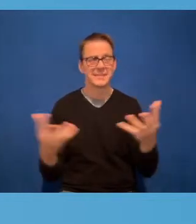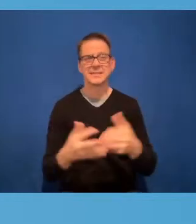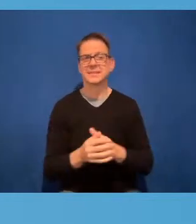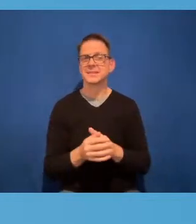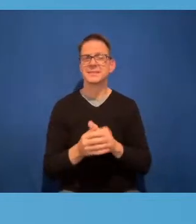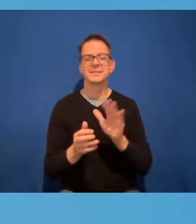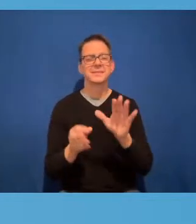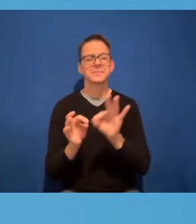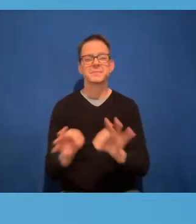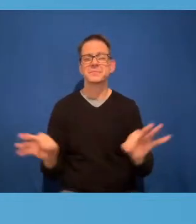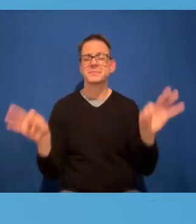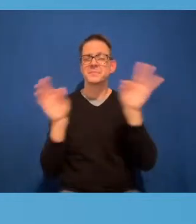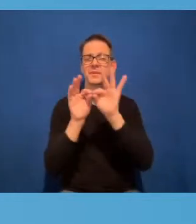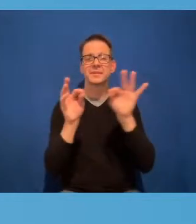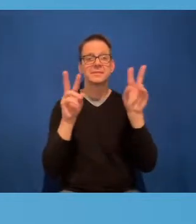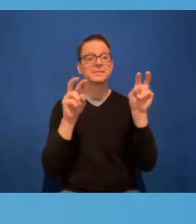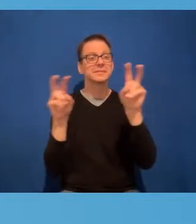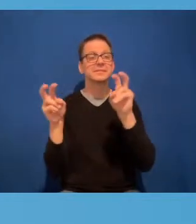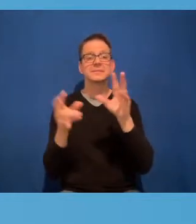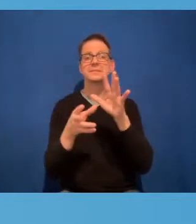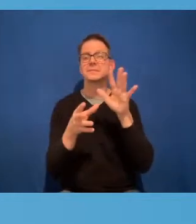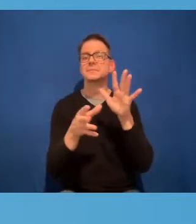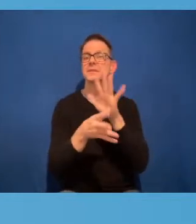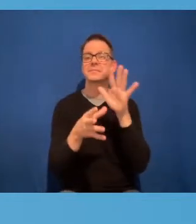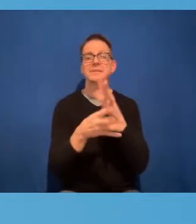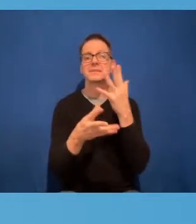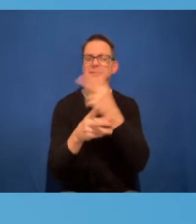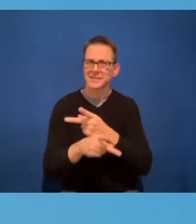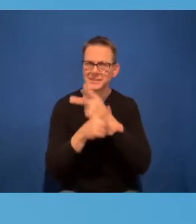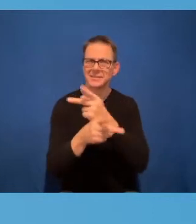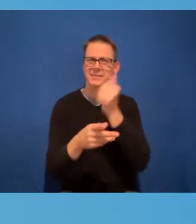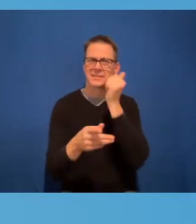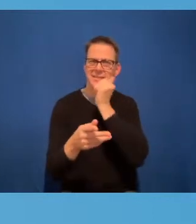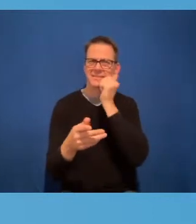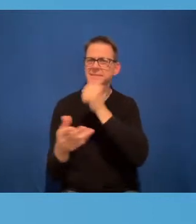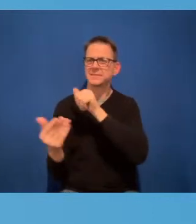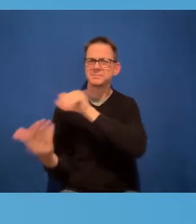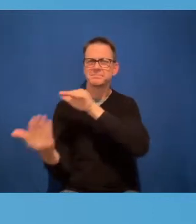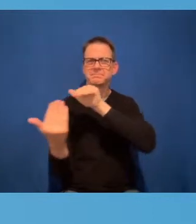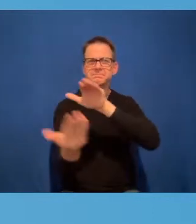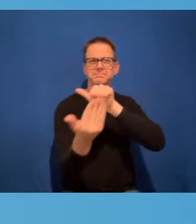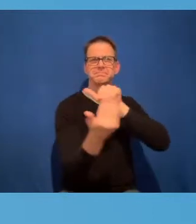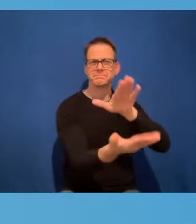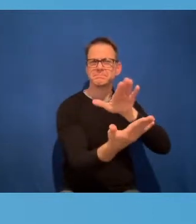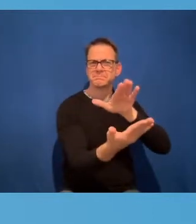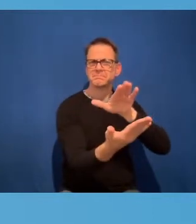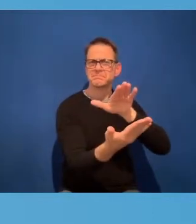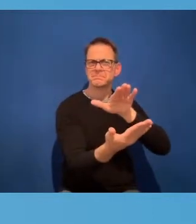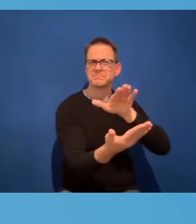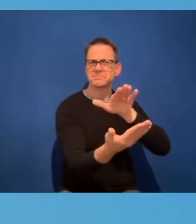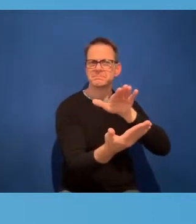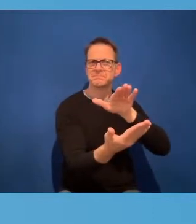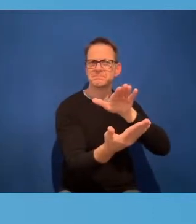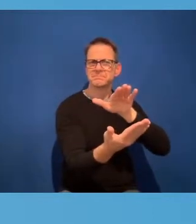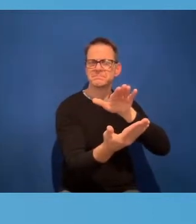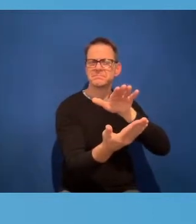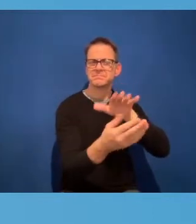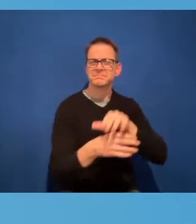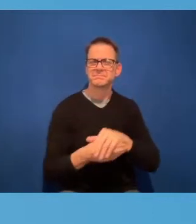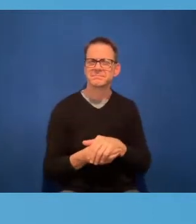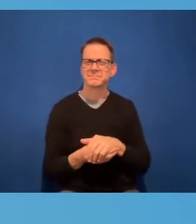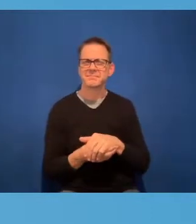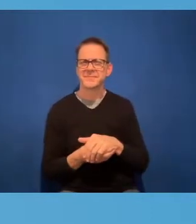important issues that primary care physicians deal with on a daily basis that war cannot continue.